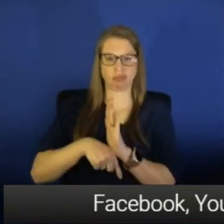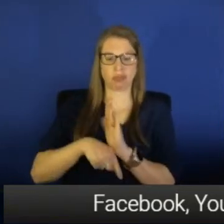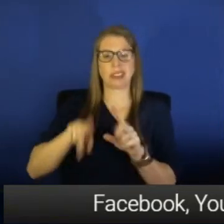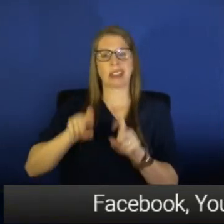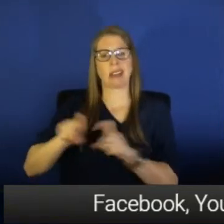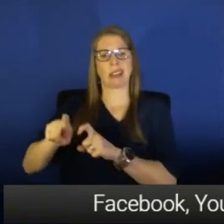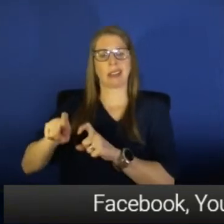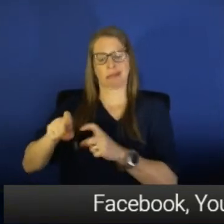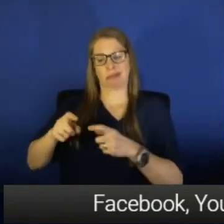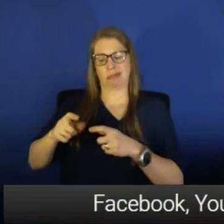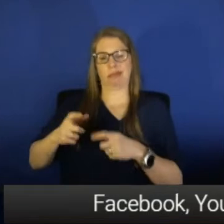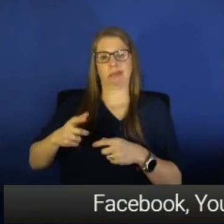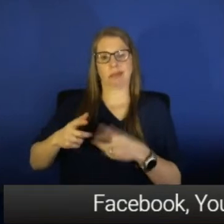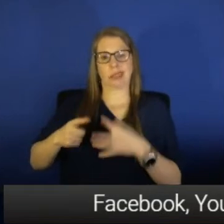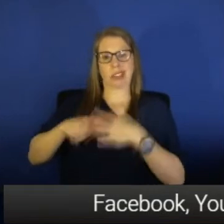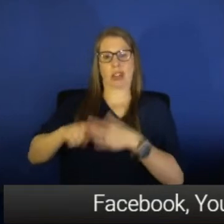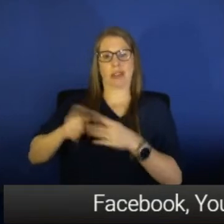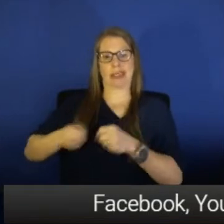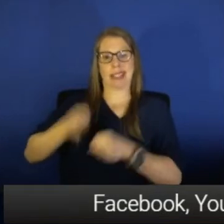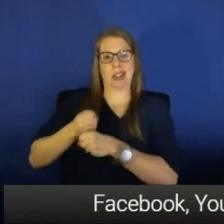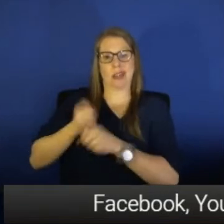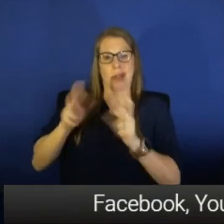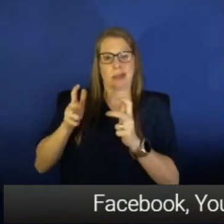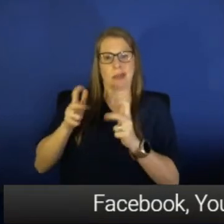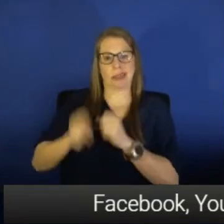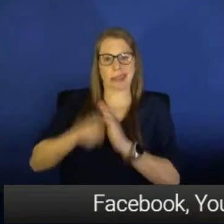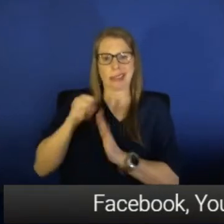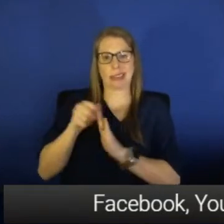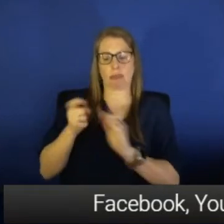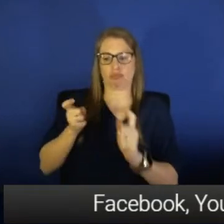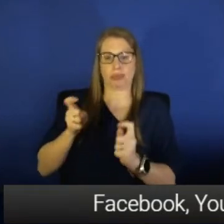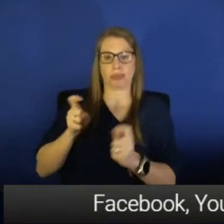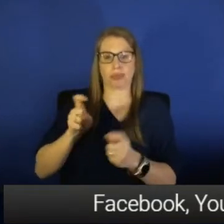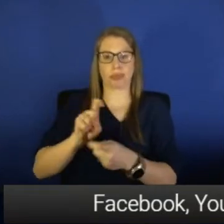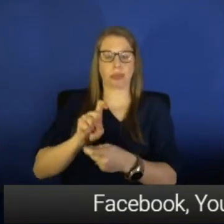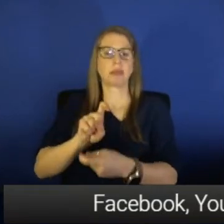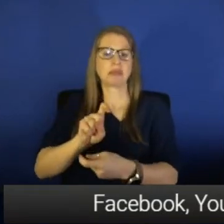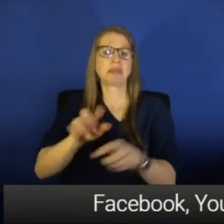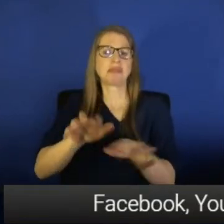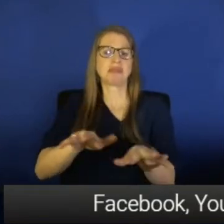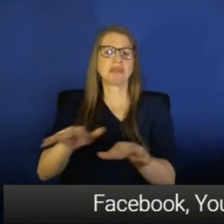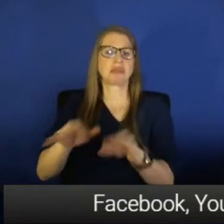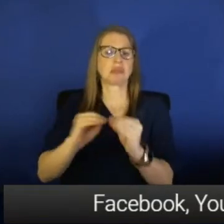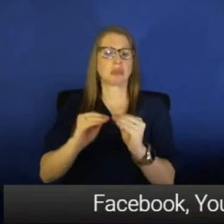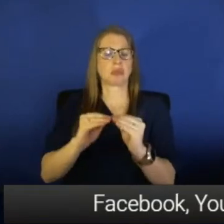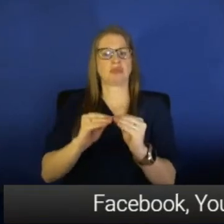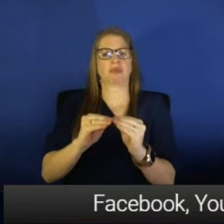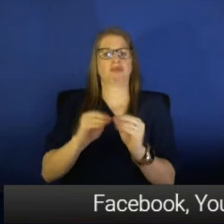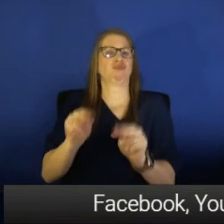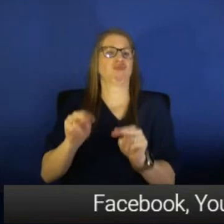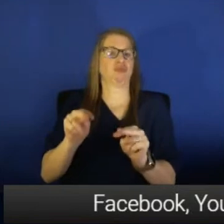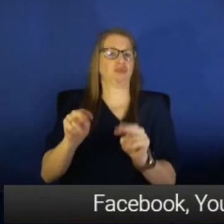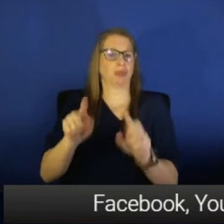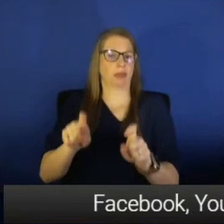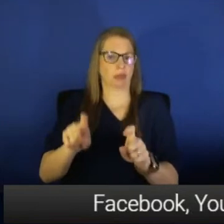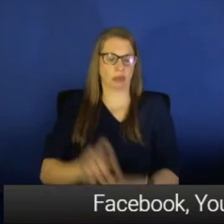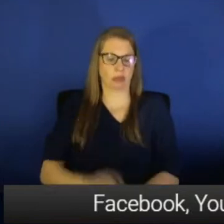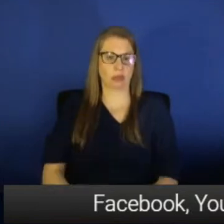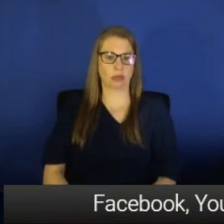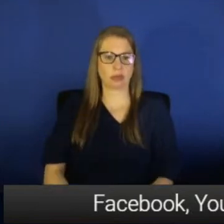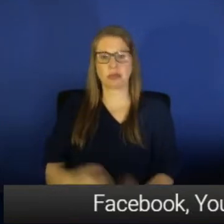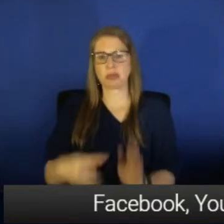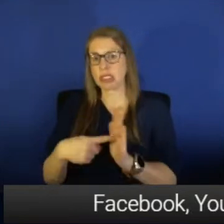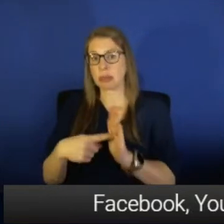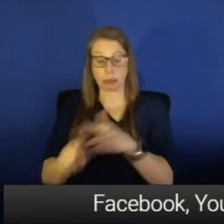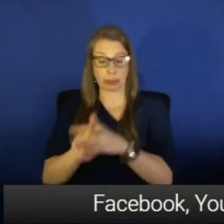year, and as things changed, we went to more surveillance testing and symptomatic